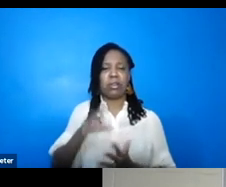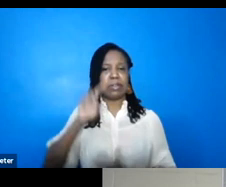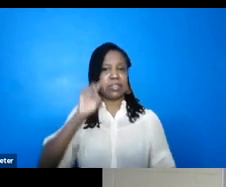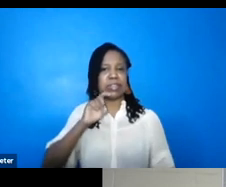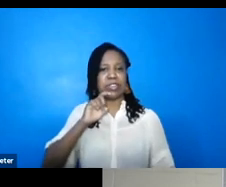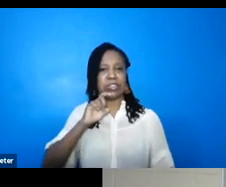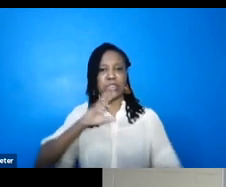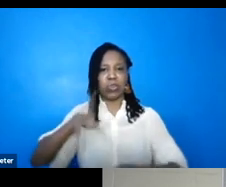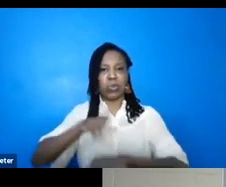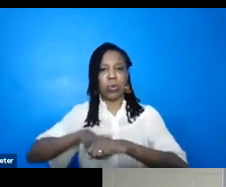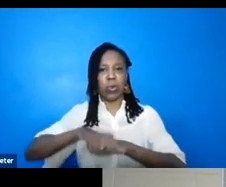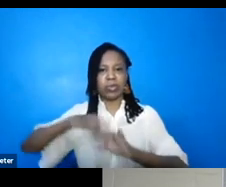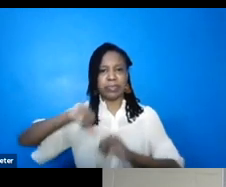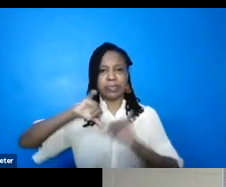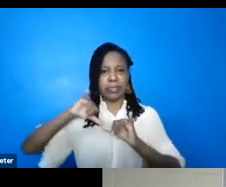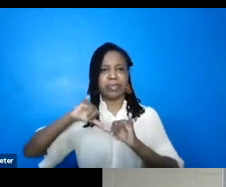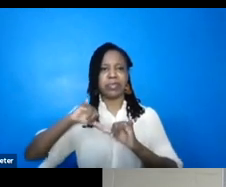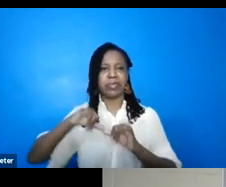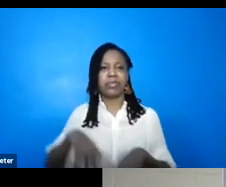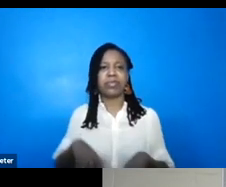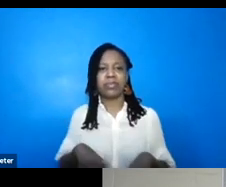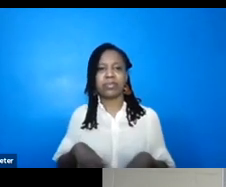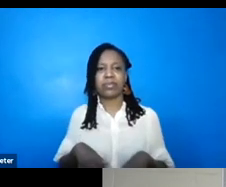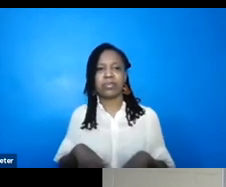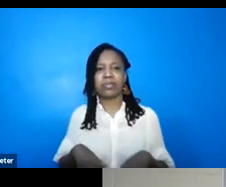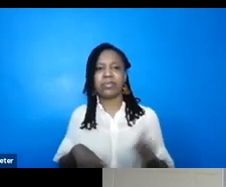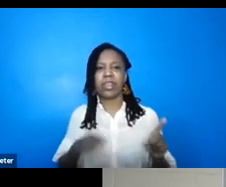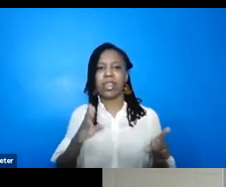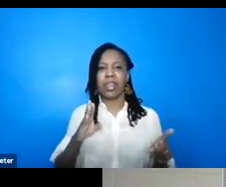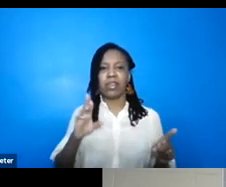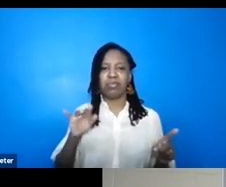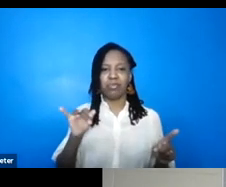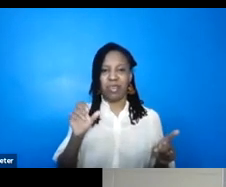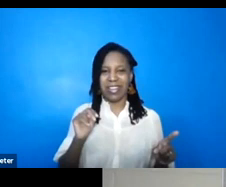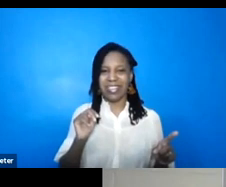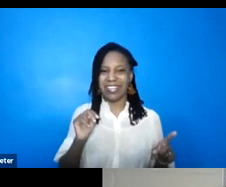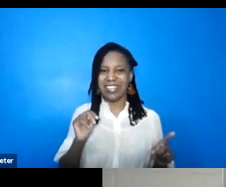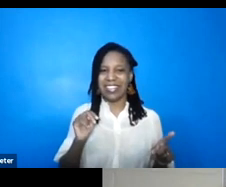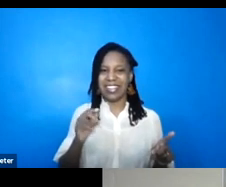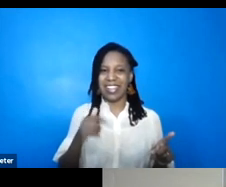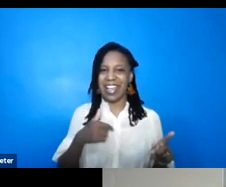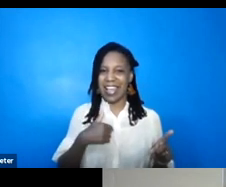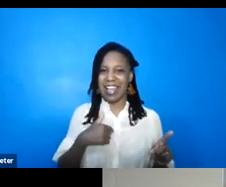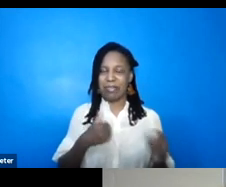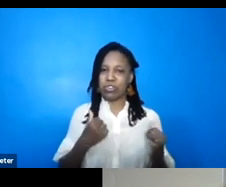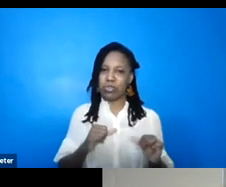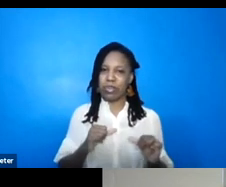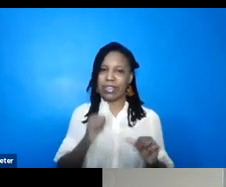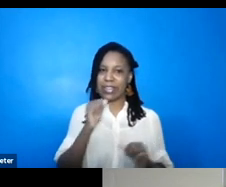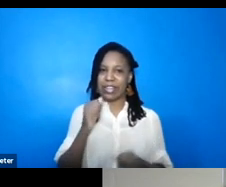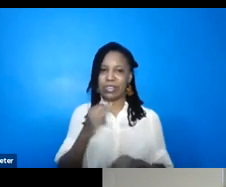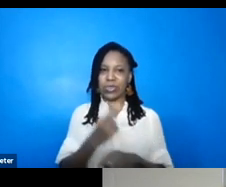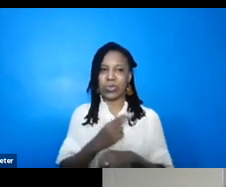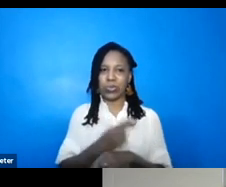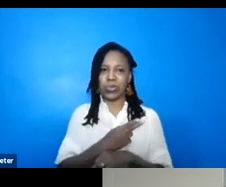Probably I've been the one who's been trying, not to use binary language on this session, and I wish I had a